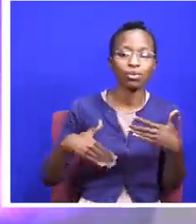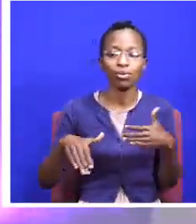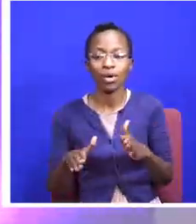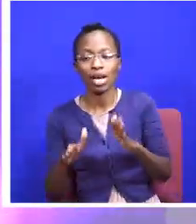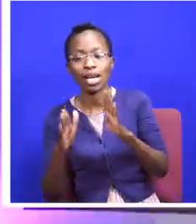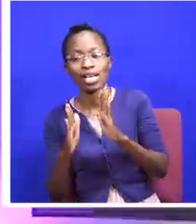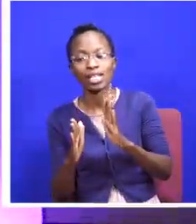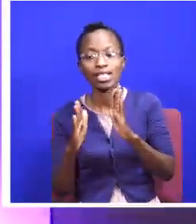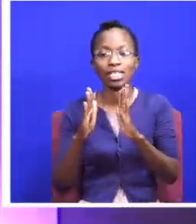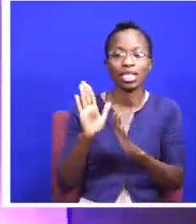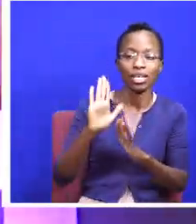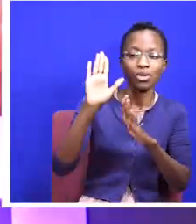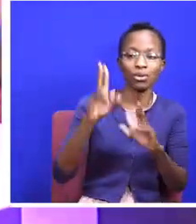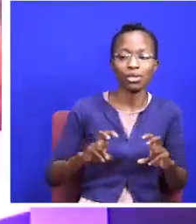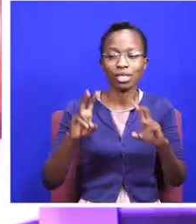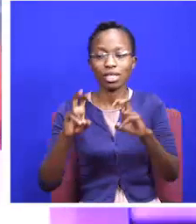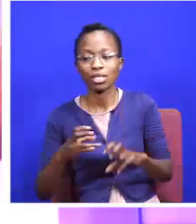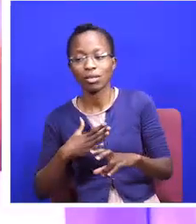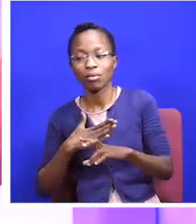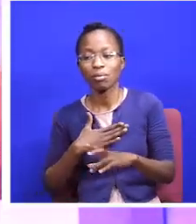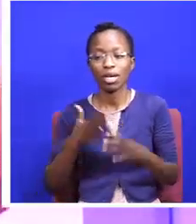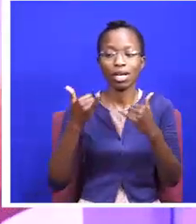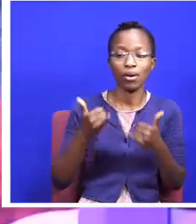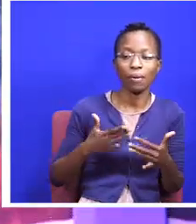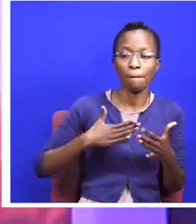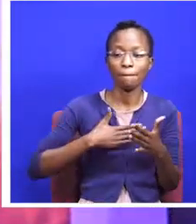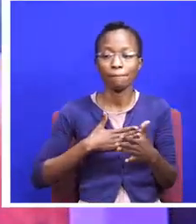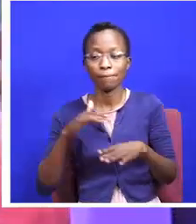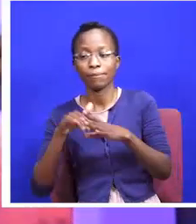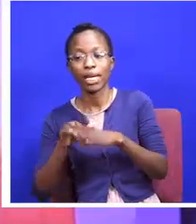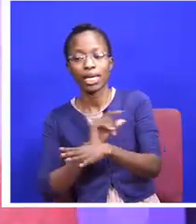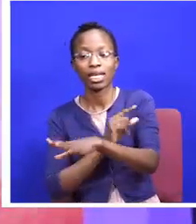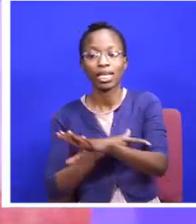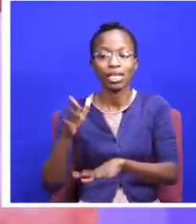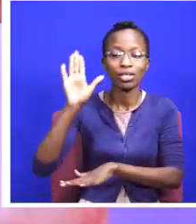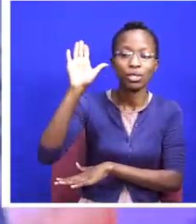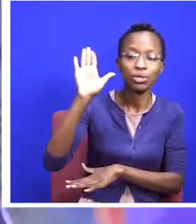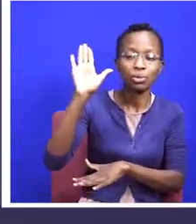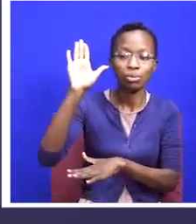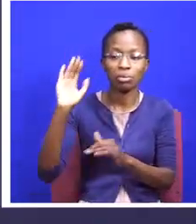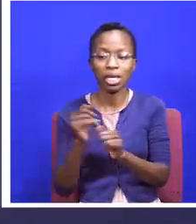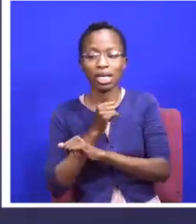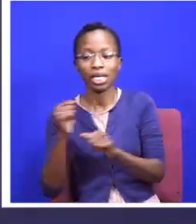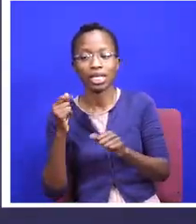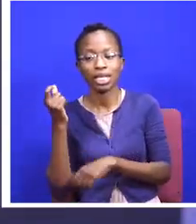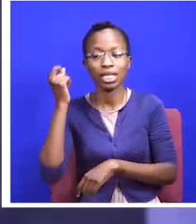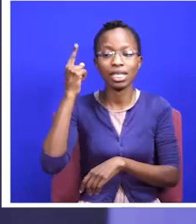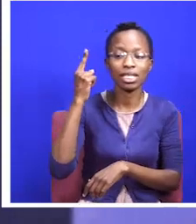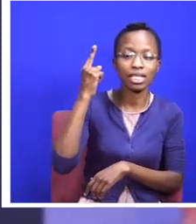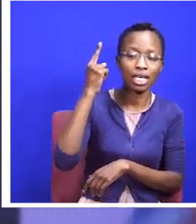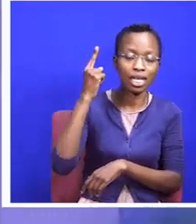you're indescribable in every way. You search me out and now I'm caught up in your